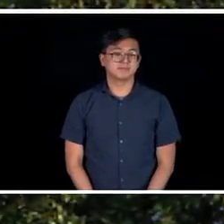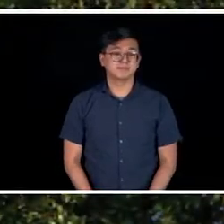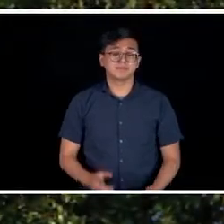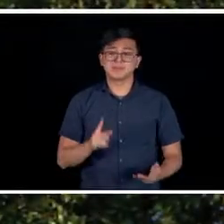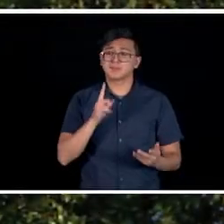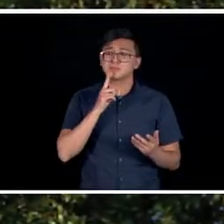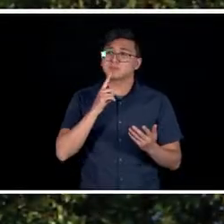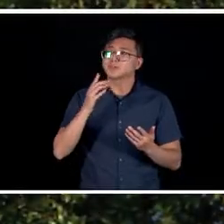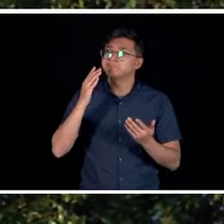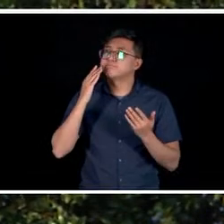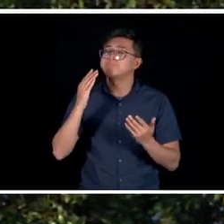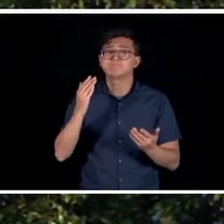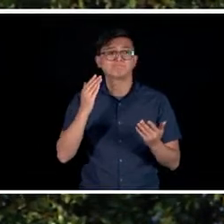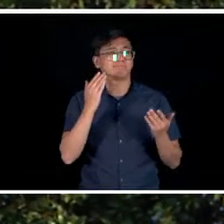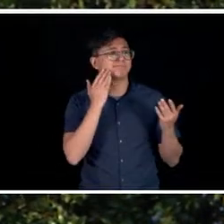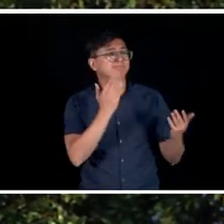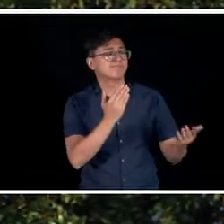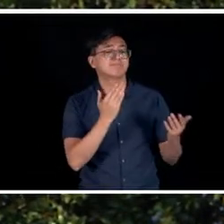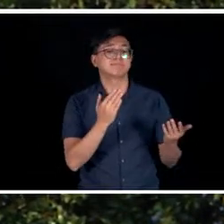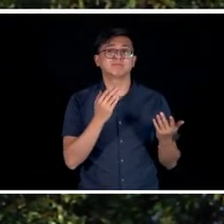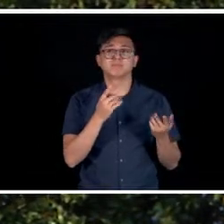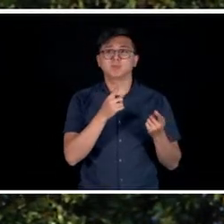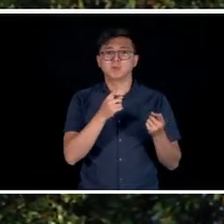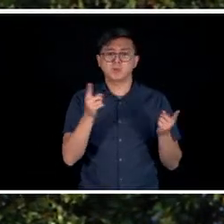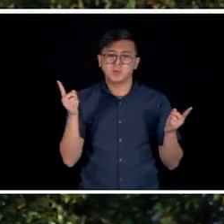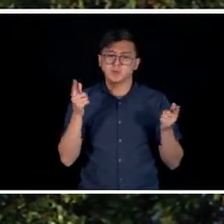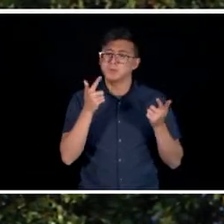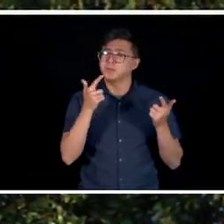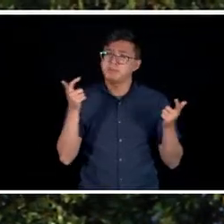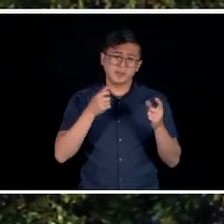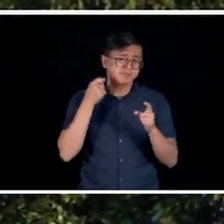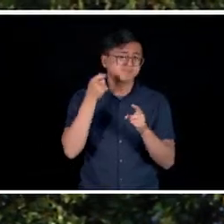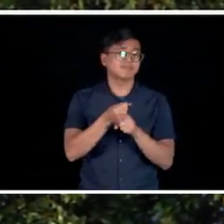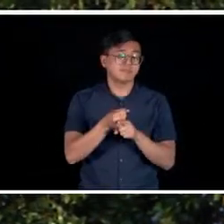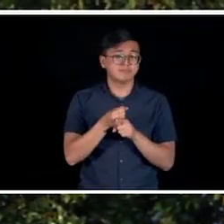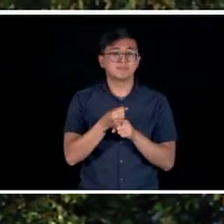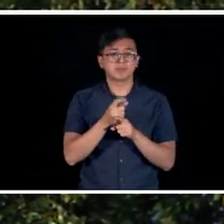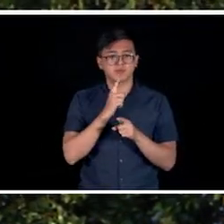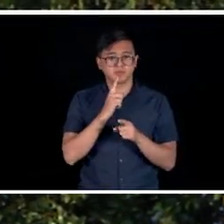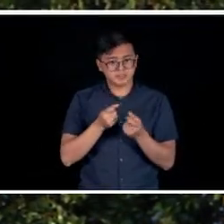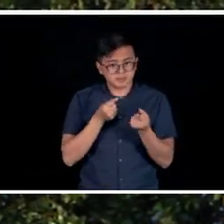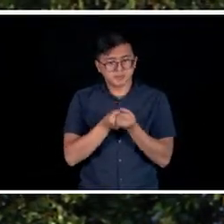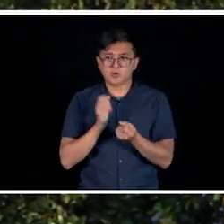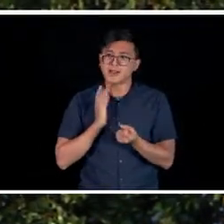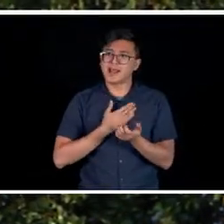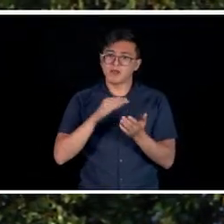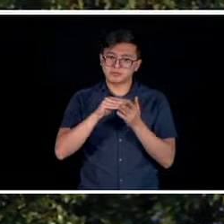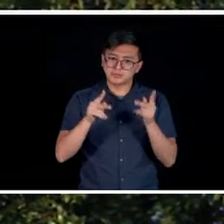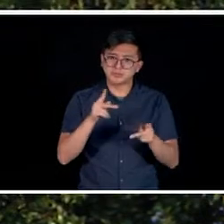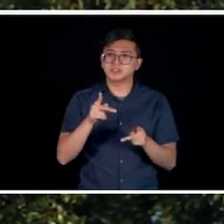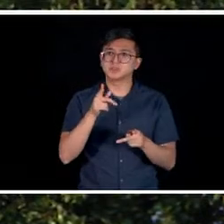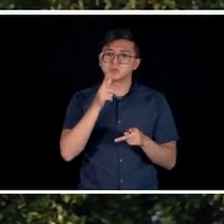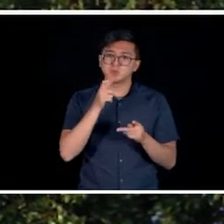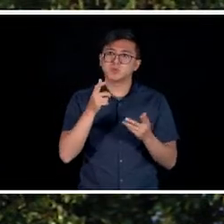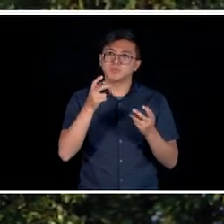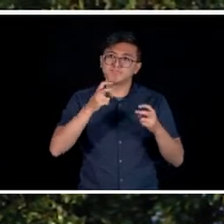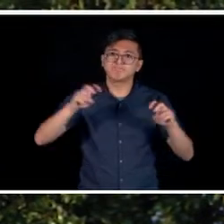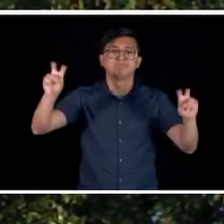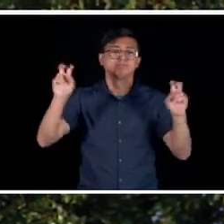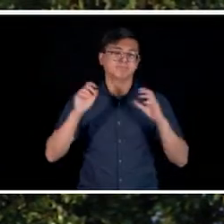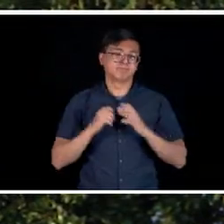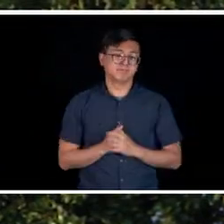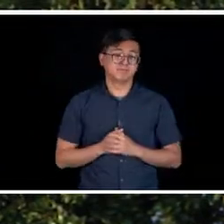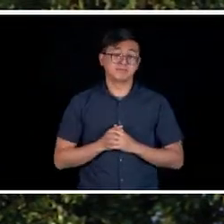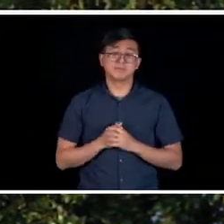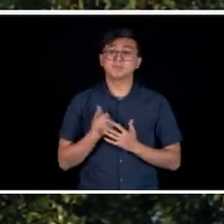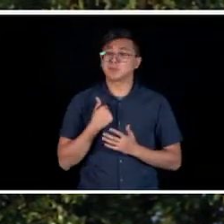Thank you for helping to make a difference and helping our students reach their transfer destinations. We